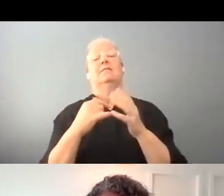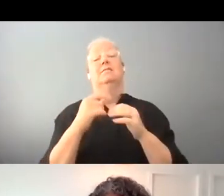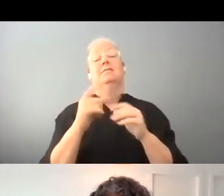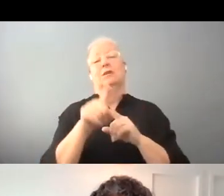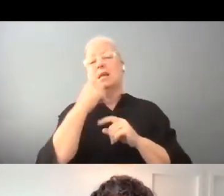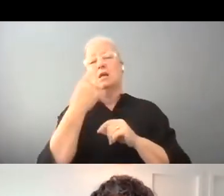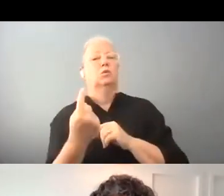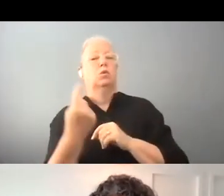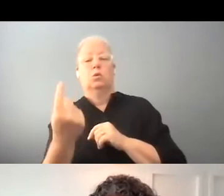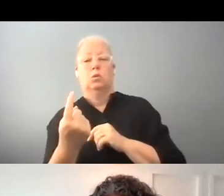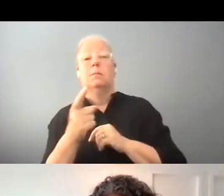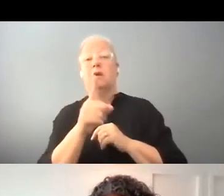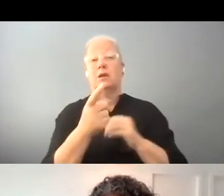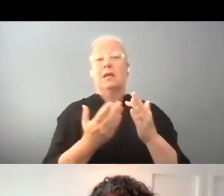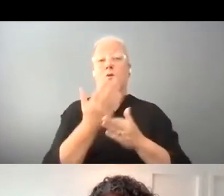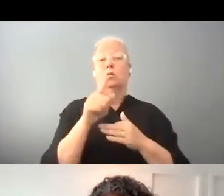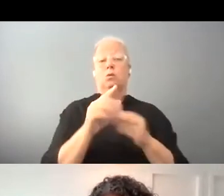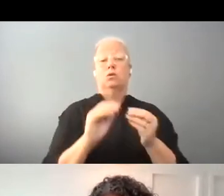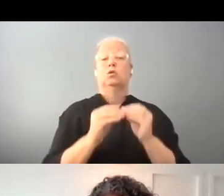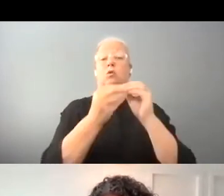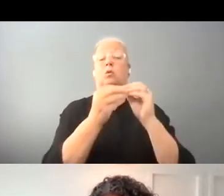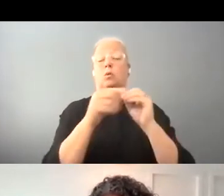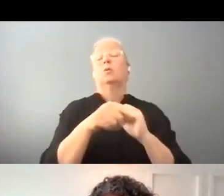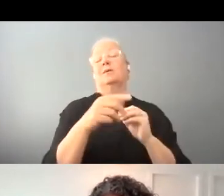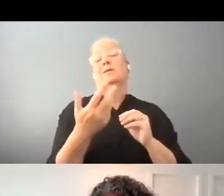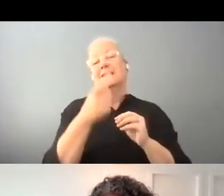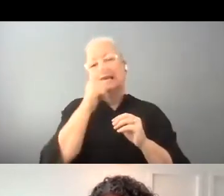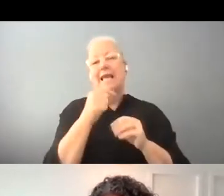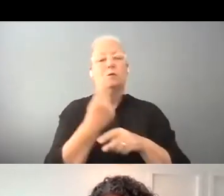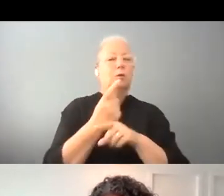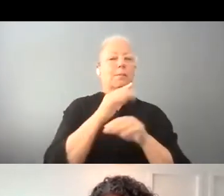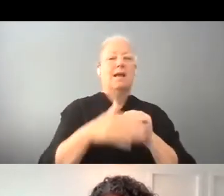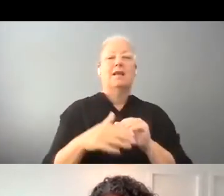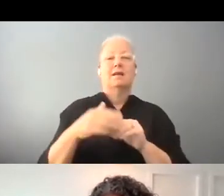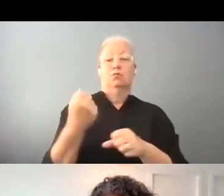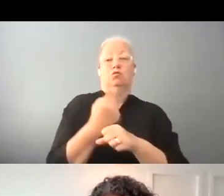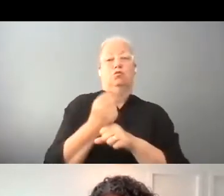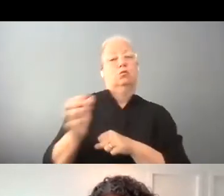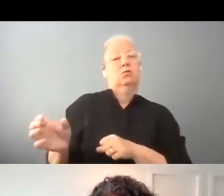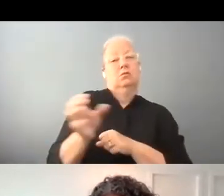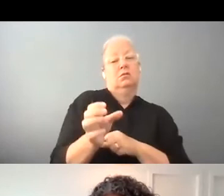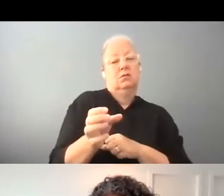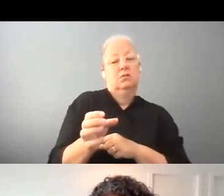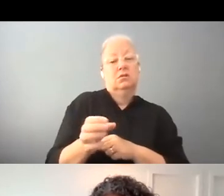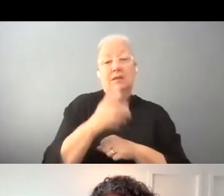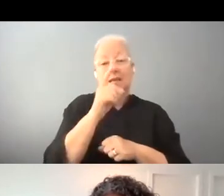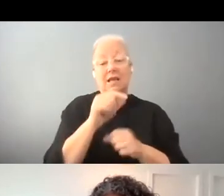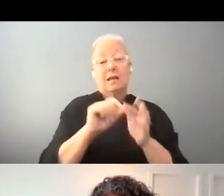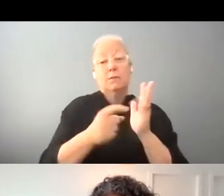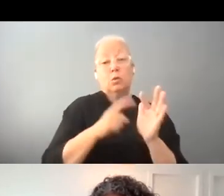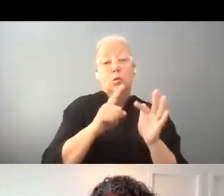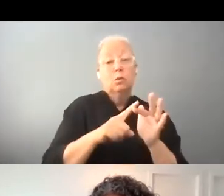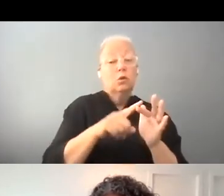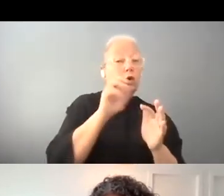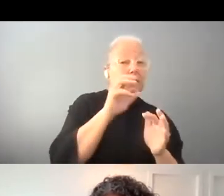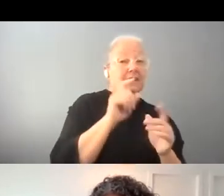through to the development stage, that's when we'll talk about getting a producer on board for your project. Are you open to pure comedies, or are you more about dramedies? I'm going to throw